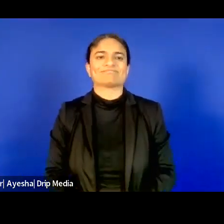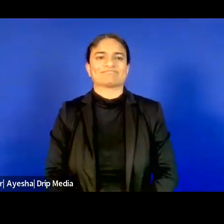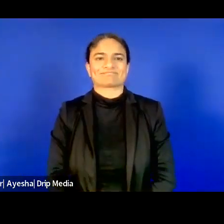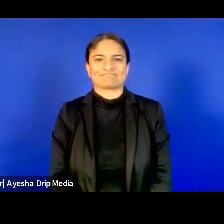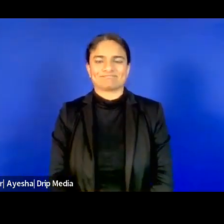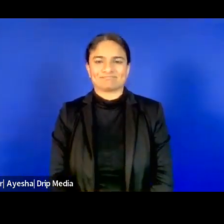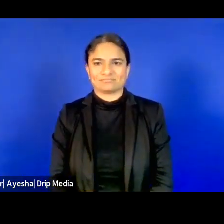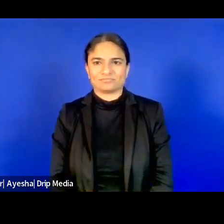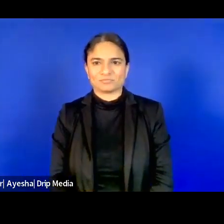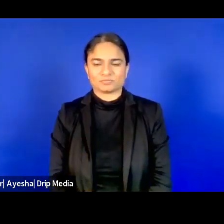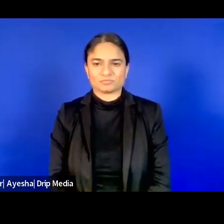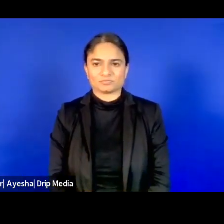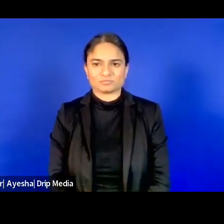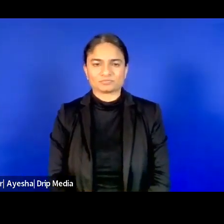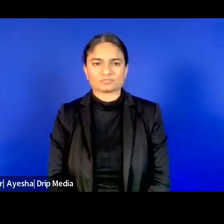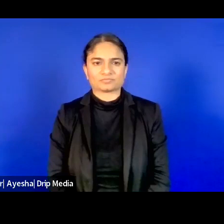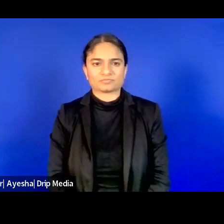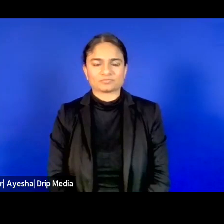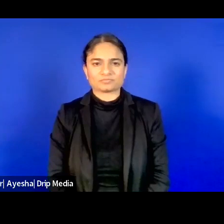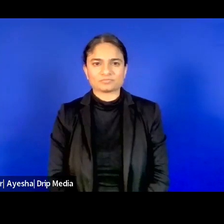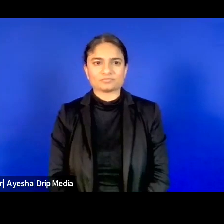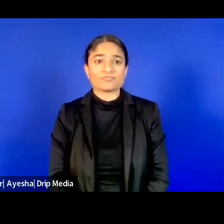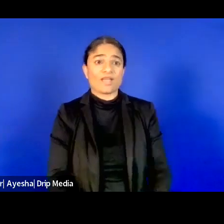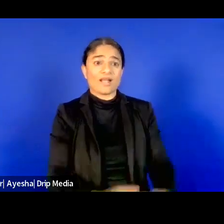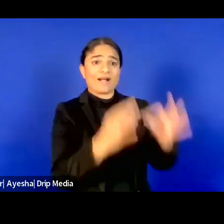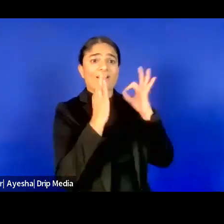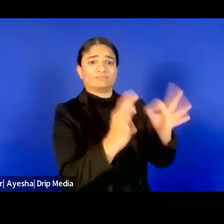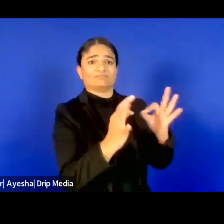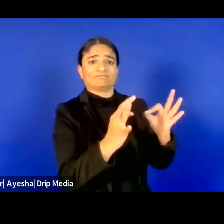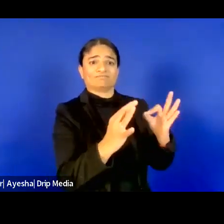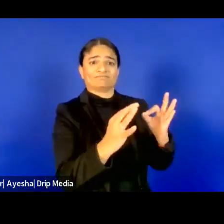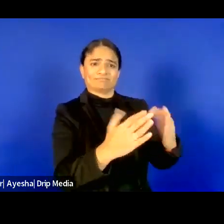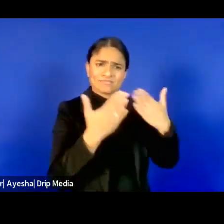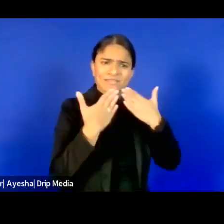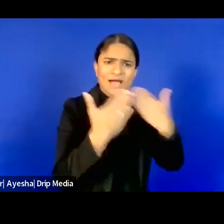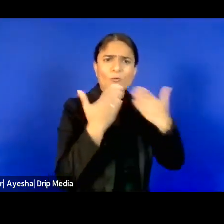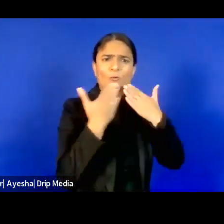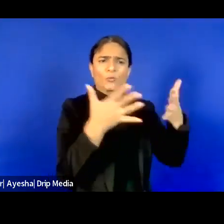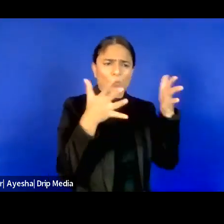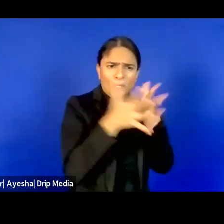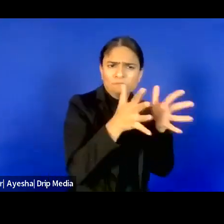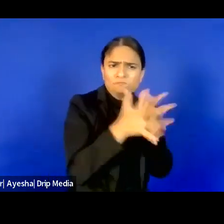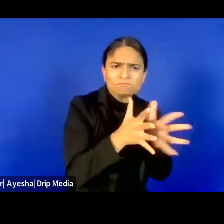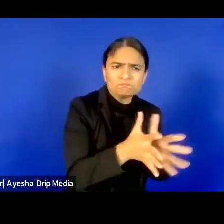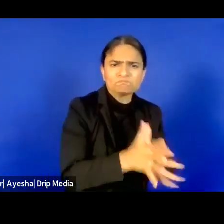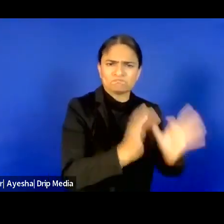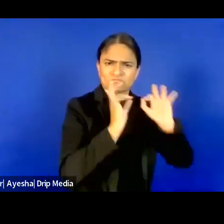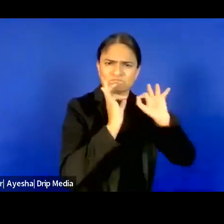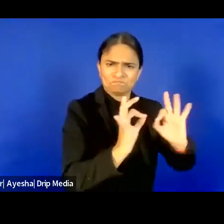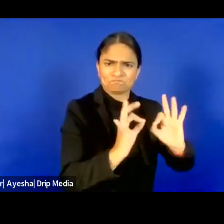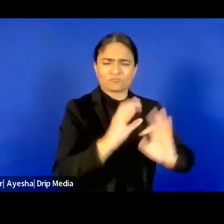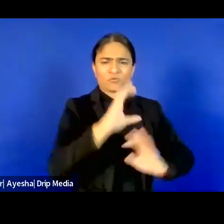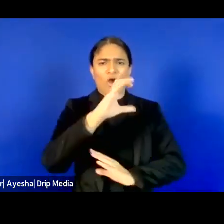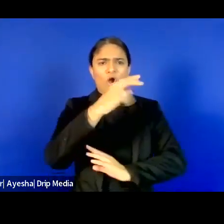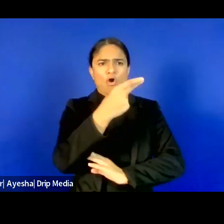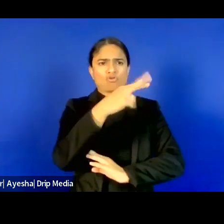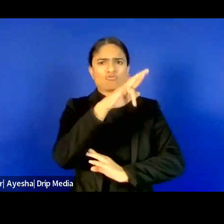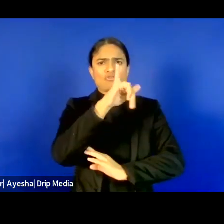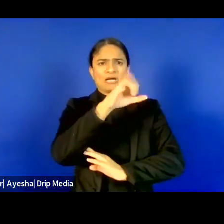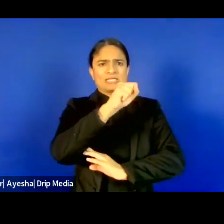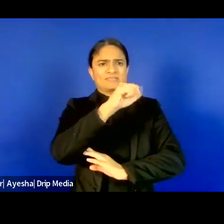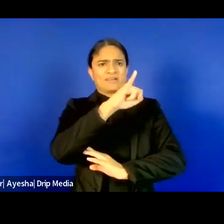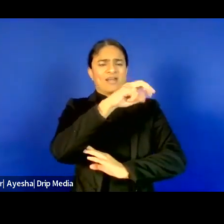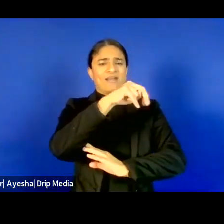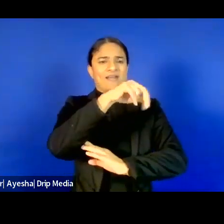Great. Thank you so much, Christina. Now, it is my pleasure to briefly open this event and